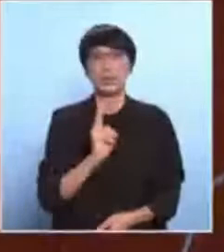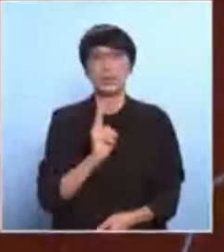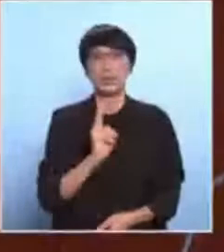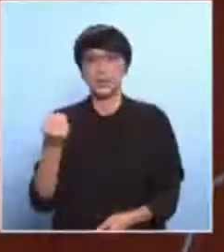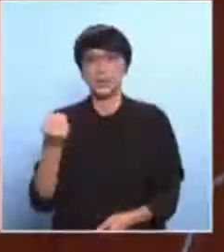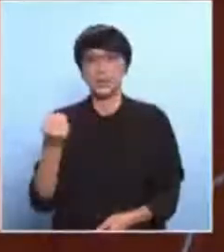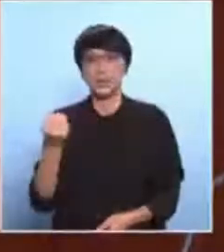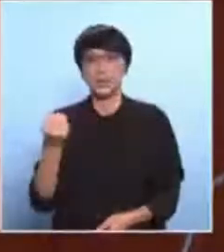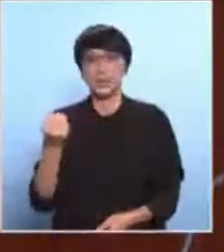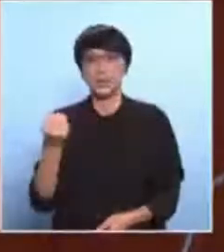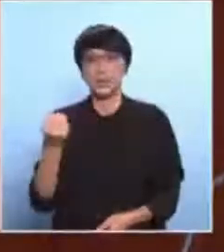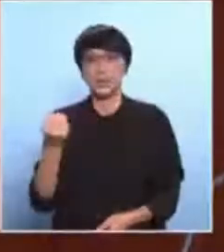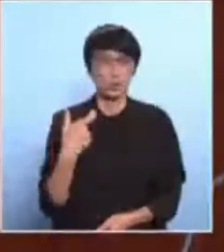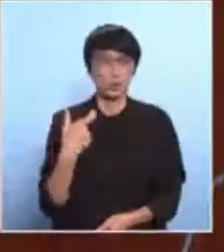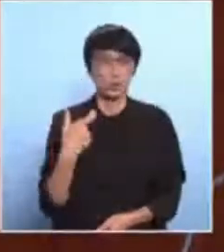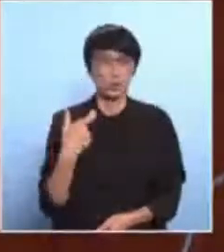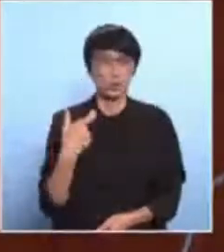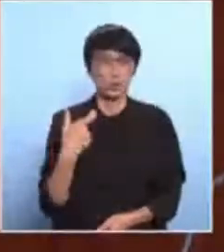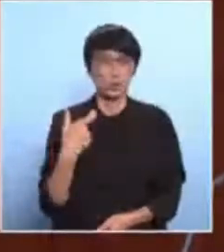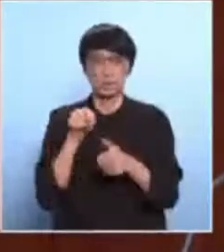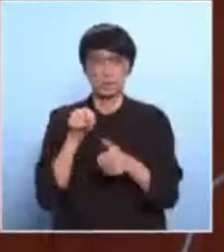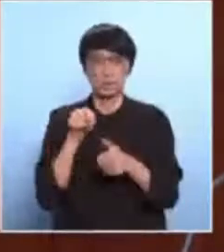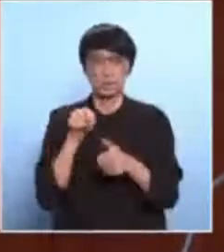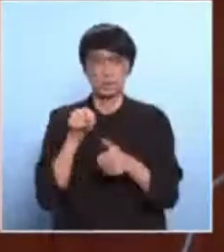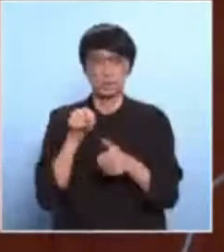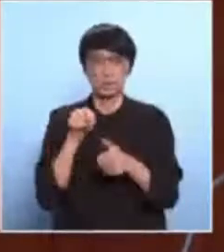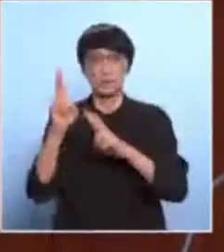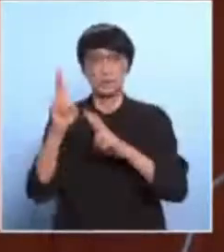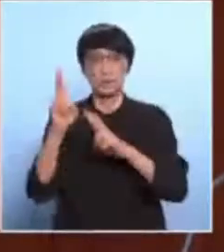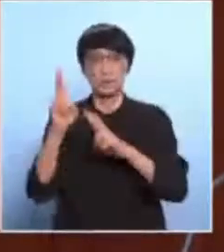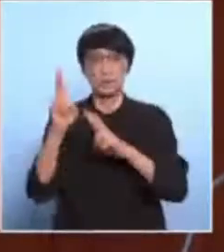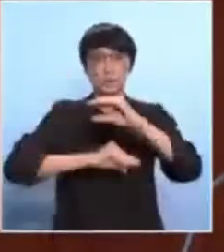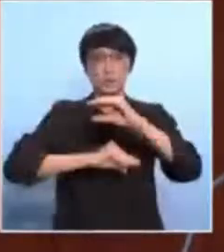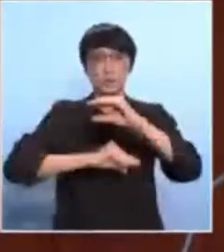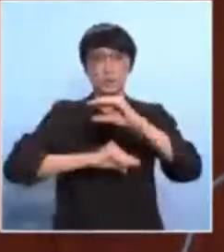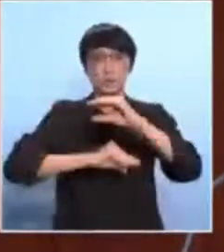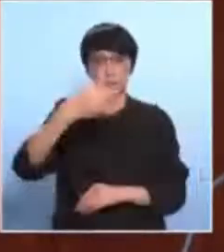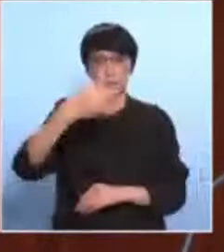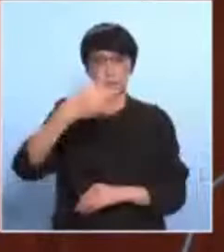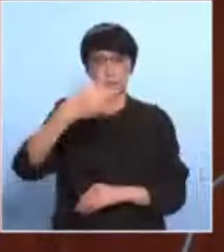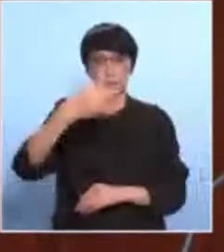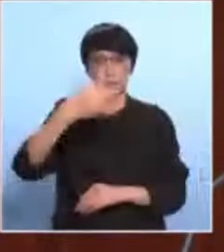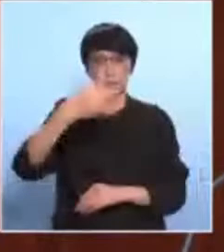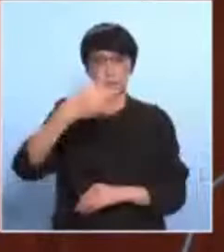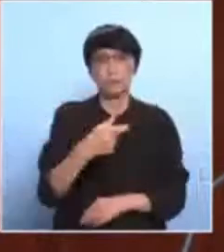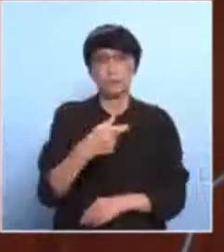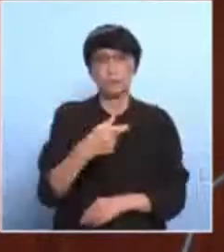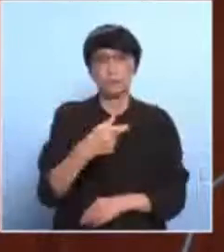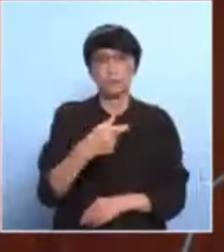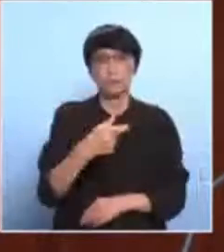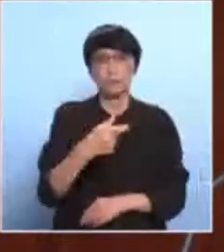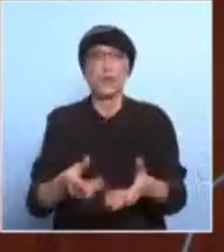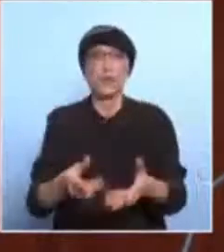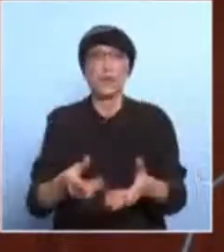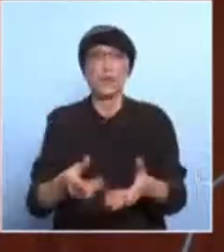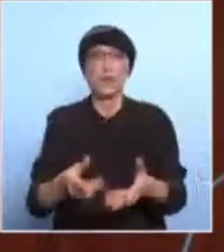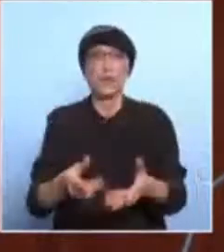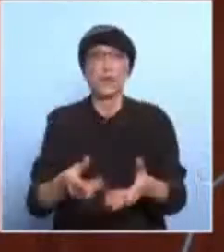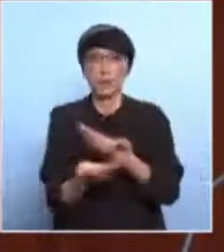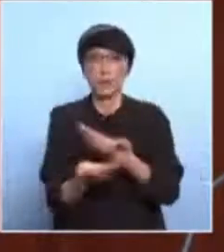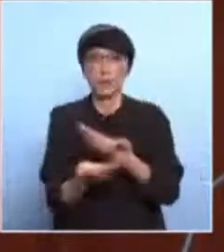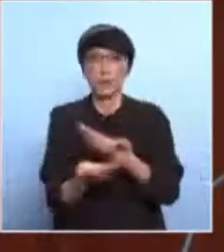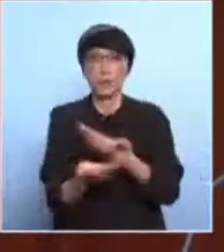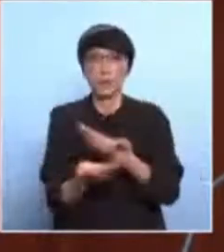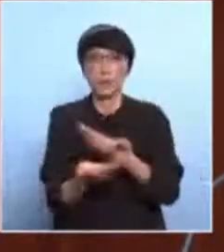We will also provide suitable land for the URA at nominal land premium to enhance the viability of the concerned redevelopment